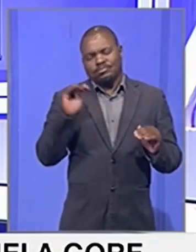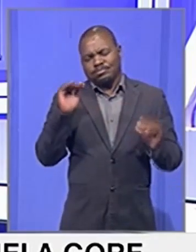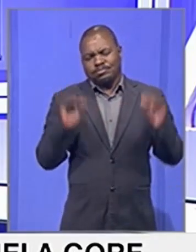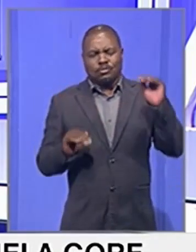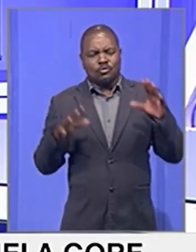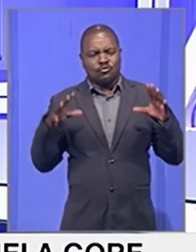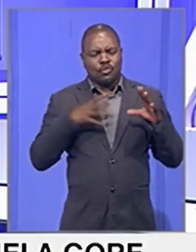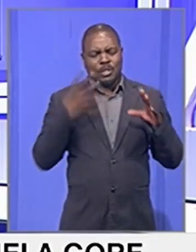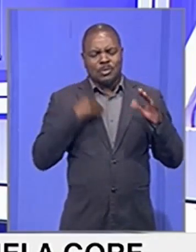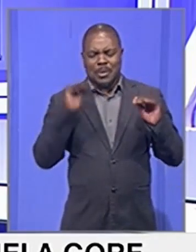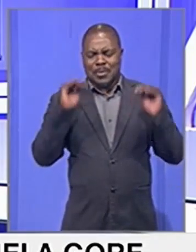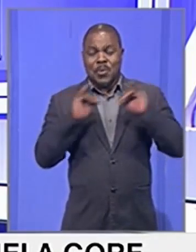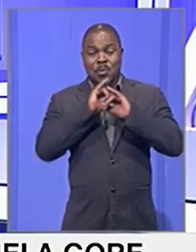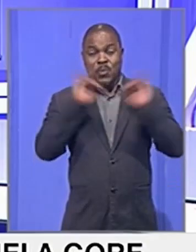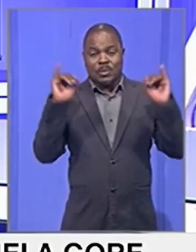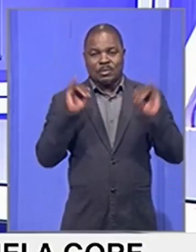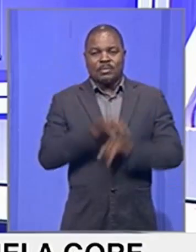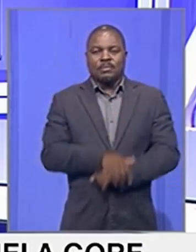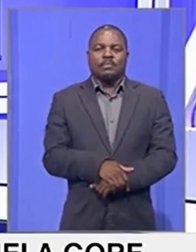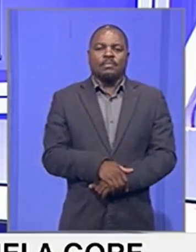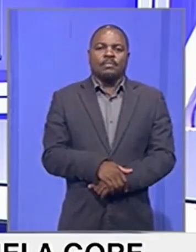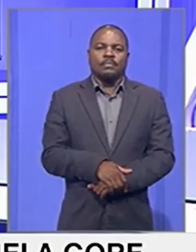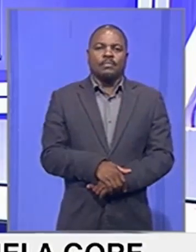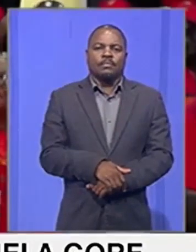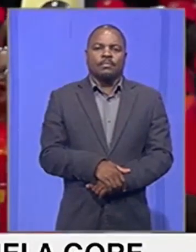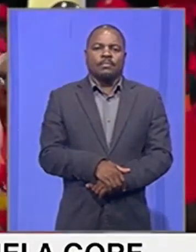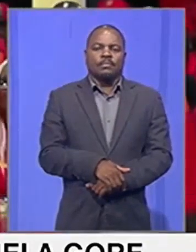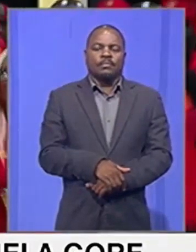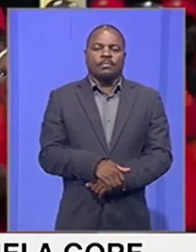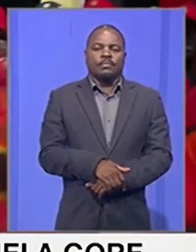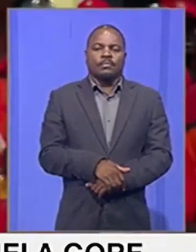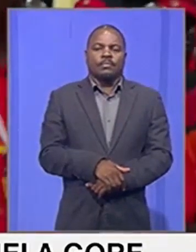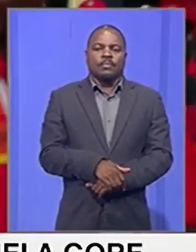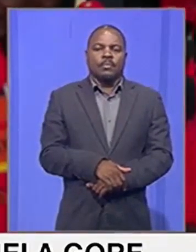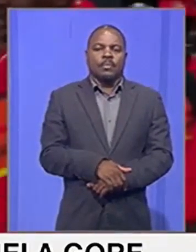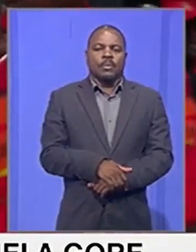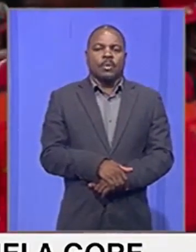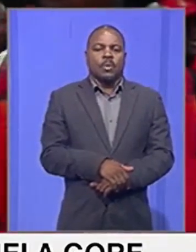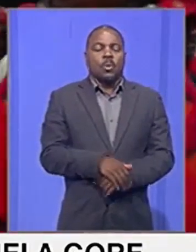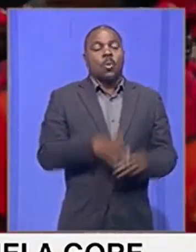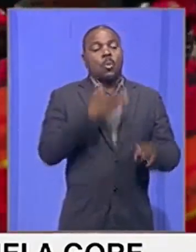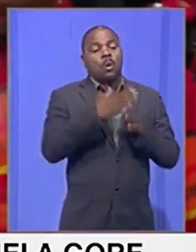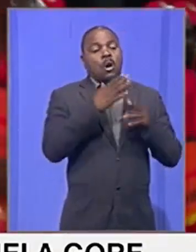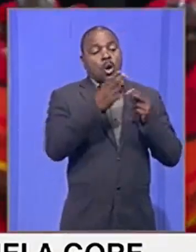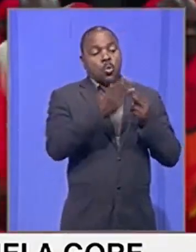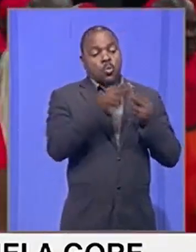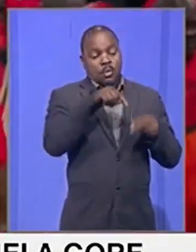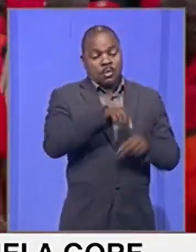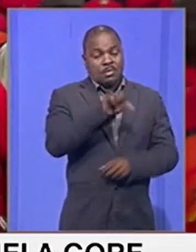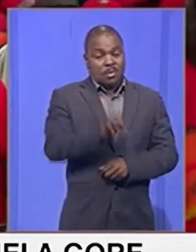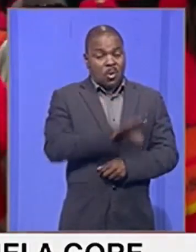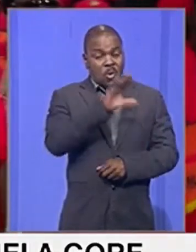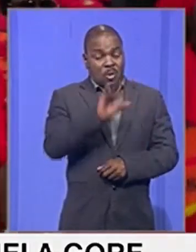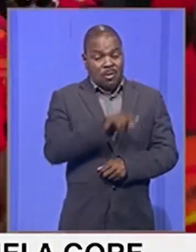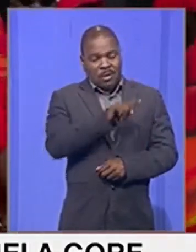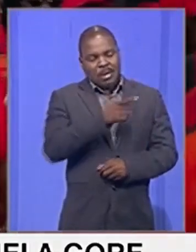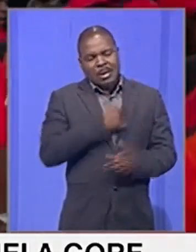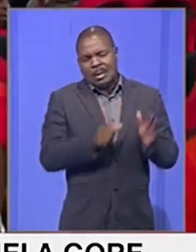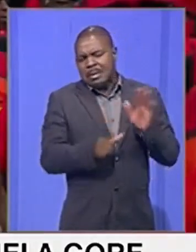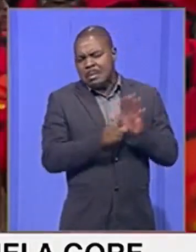Maafrika Borwa mangwe a re mekgatlho ya badiri e latlhegelwa ke boleng. Ba bua seno mo nageng e badiri ba le dimilione mo go yona ba